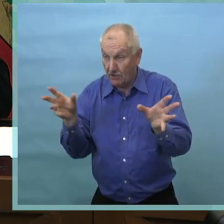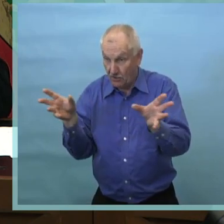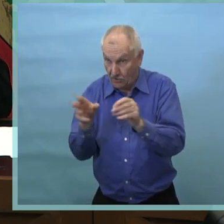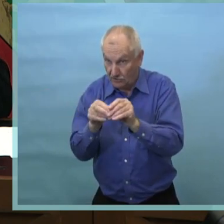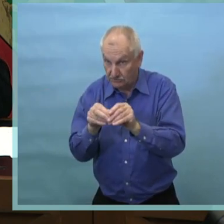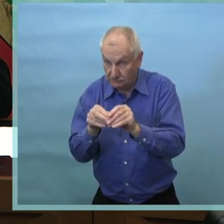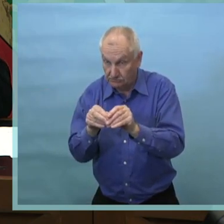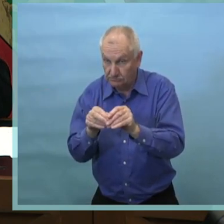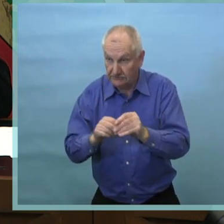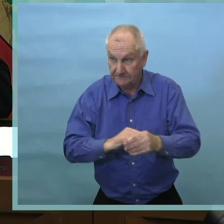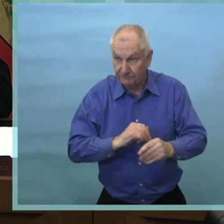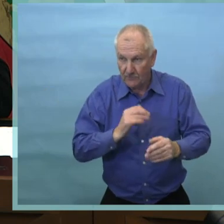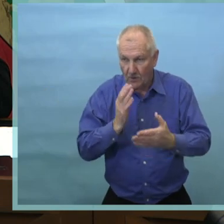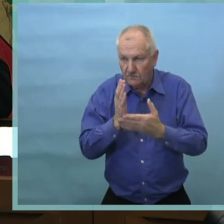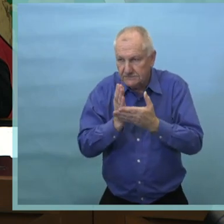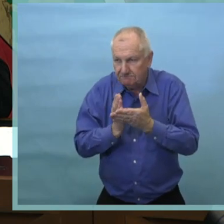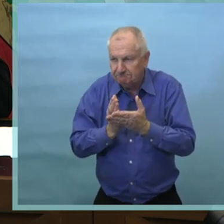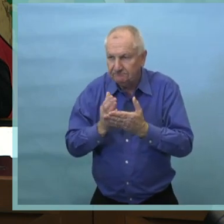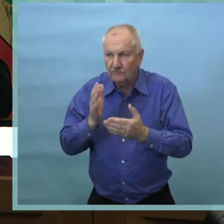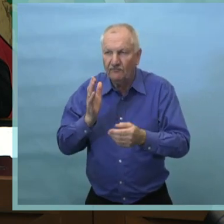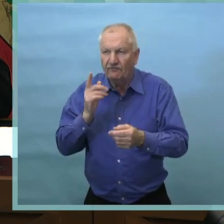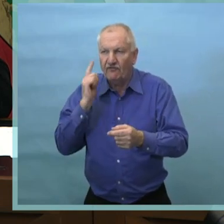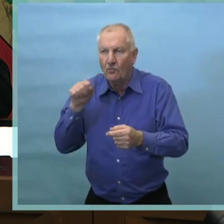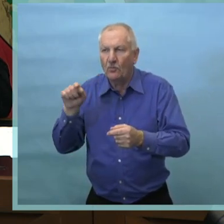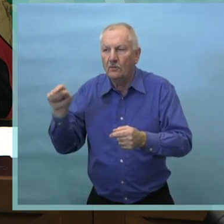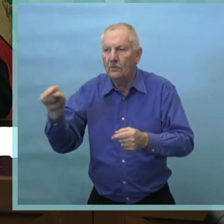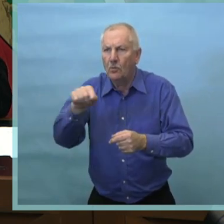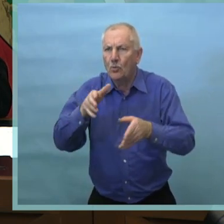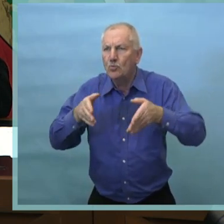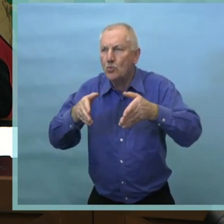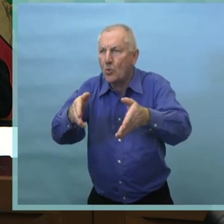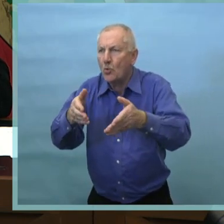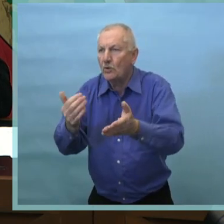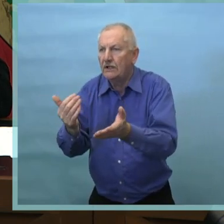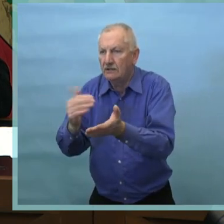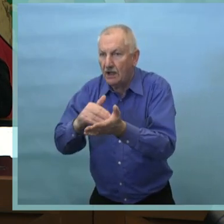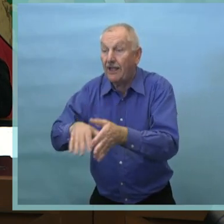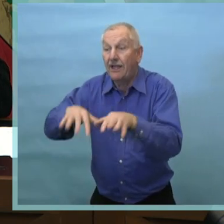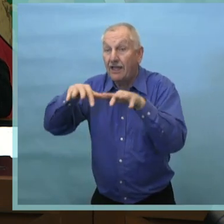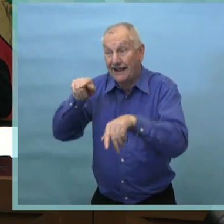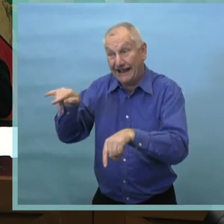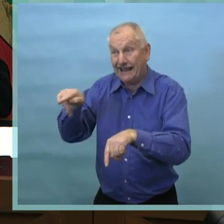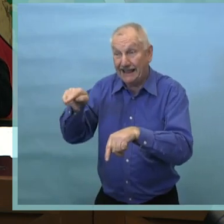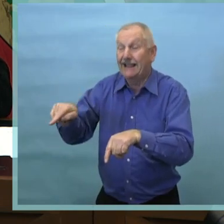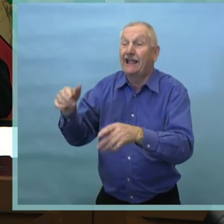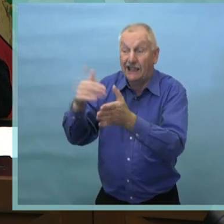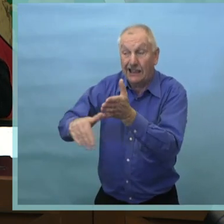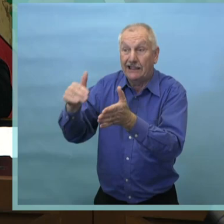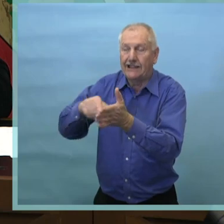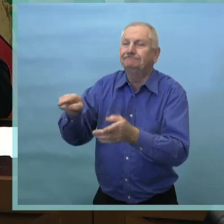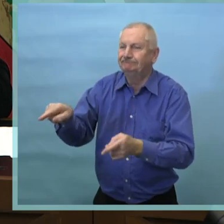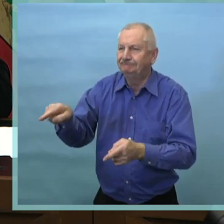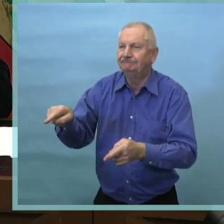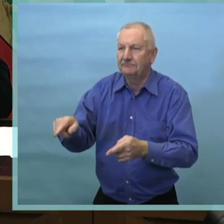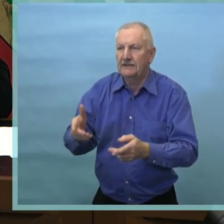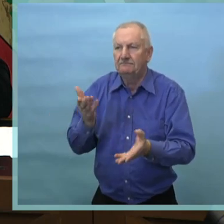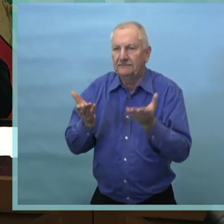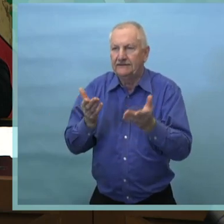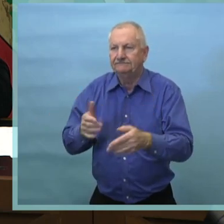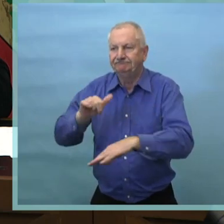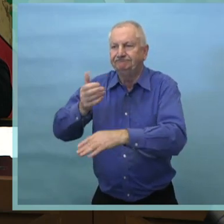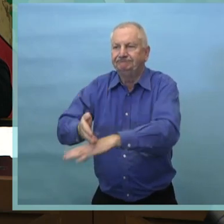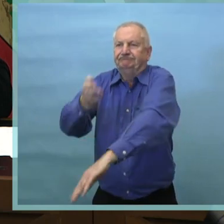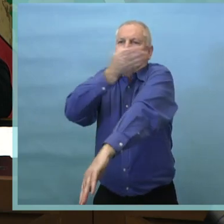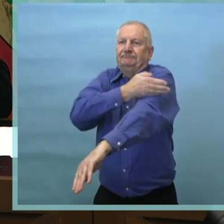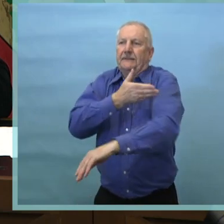will be used for these kinds of roads that are always flooded over and over and over again. Perhaps what we should do is engineer them better and then